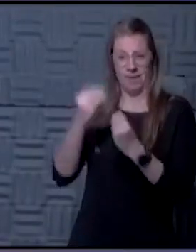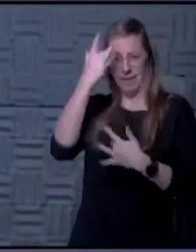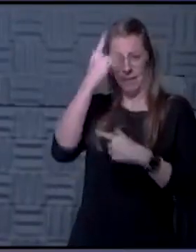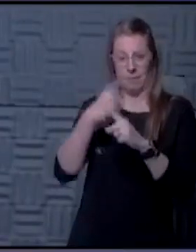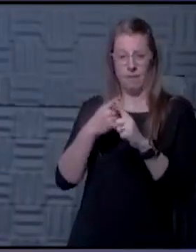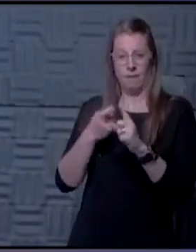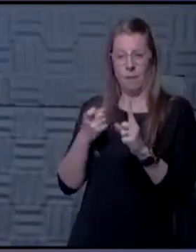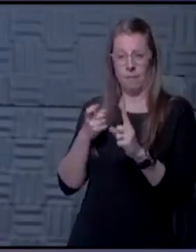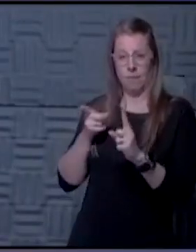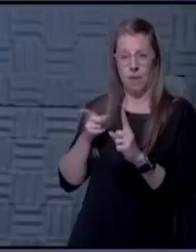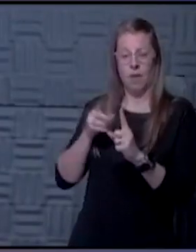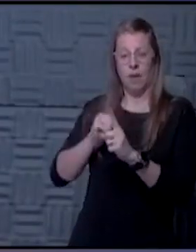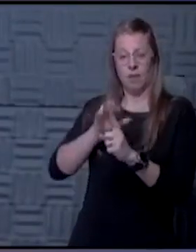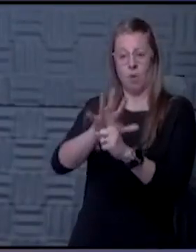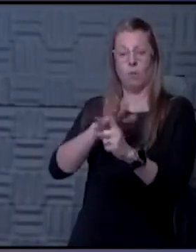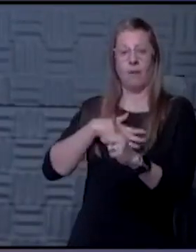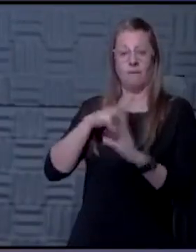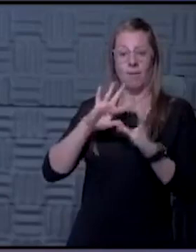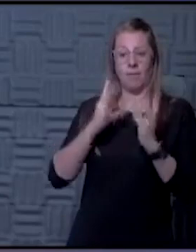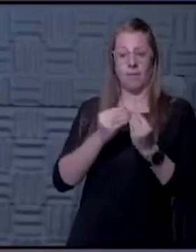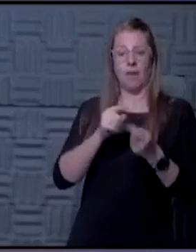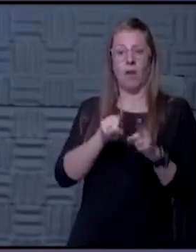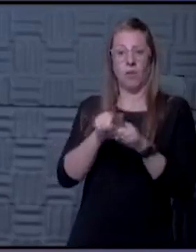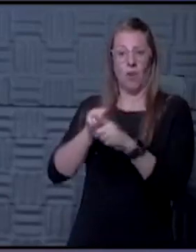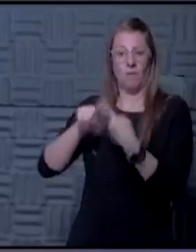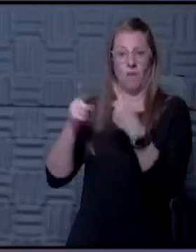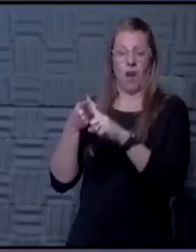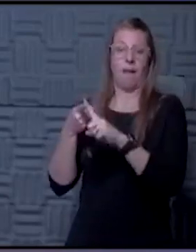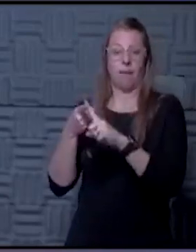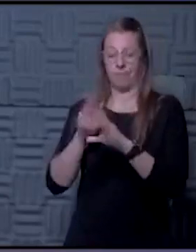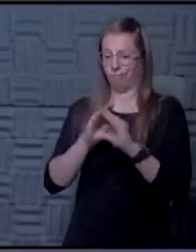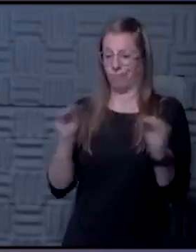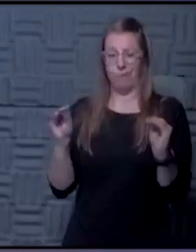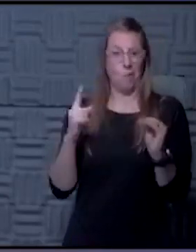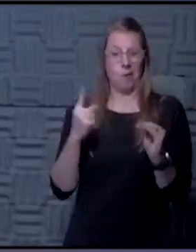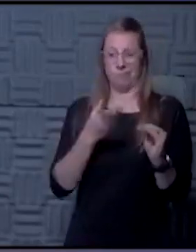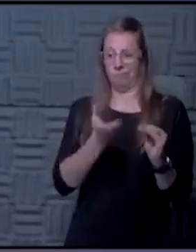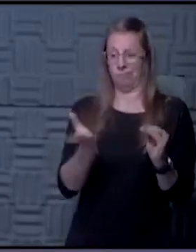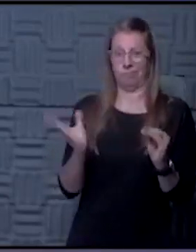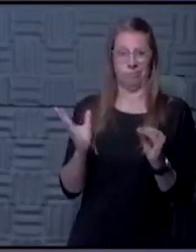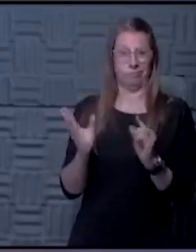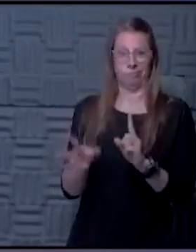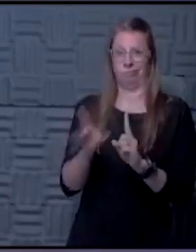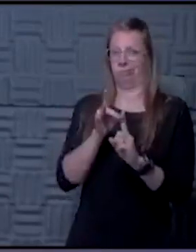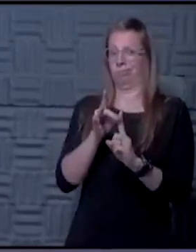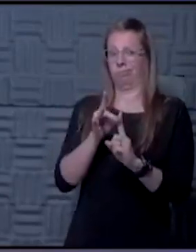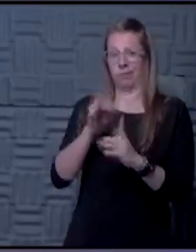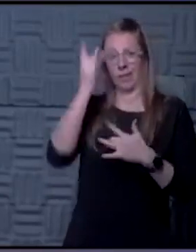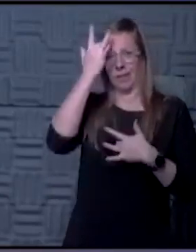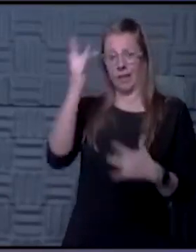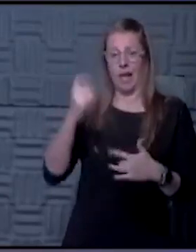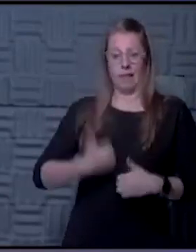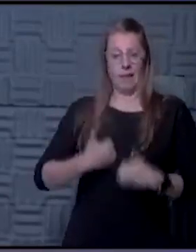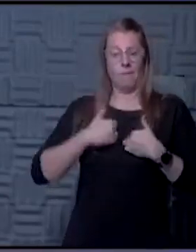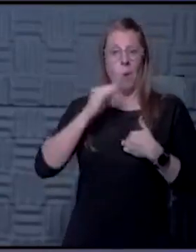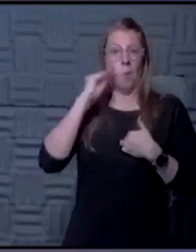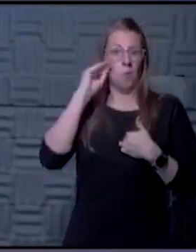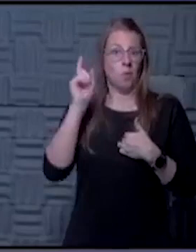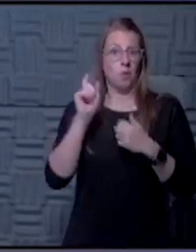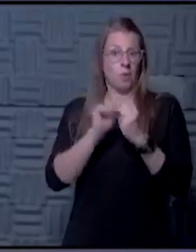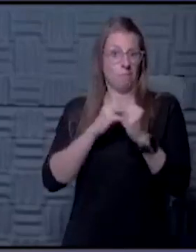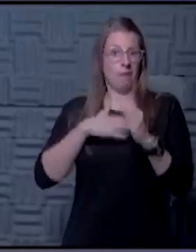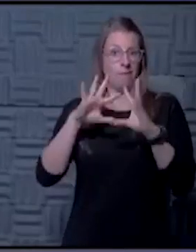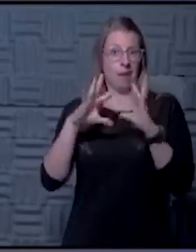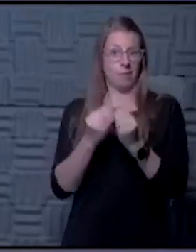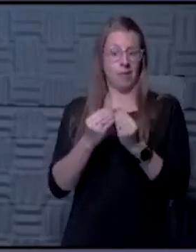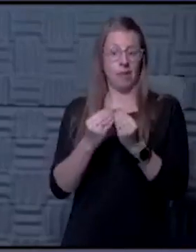I exposed my family and then a friend, and nobody got it. I live at home with my family, and